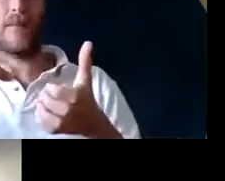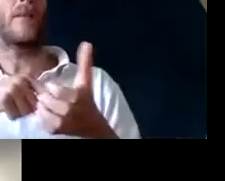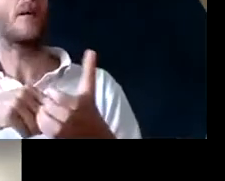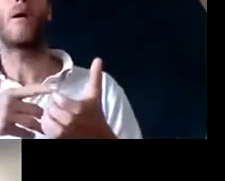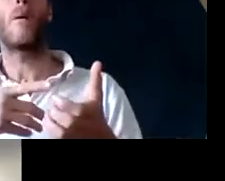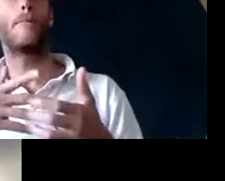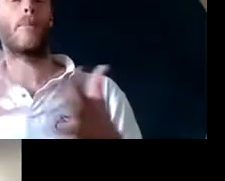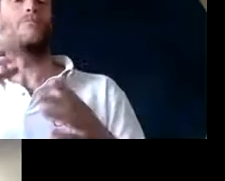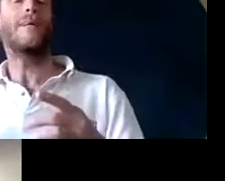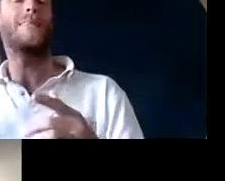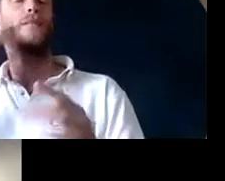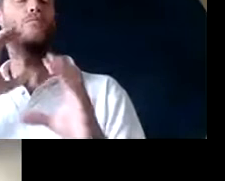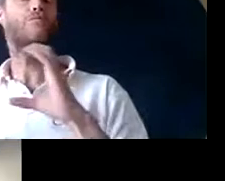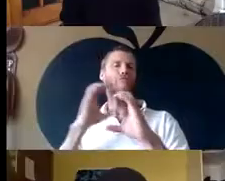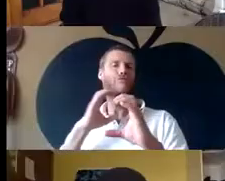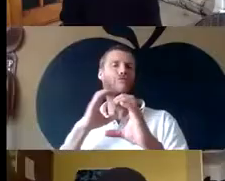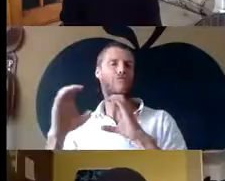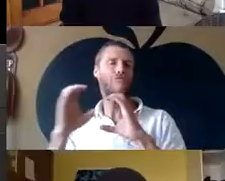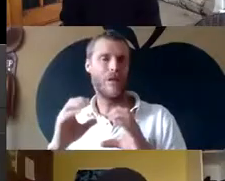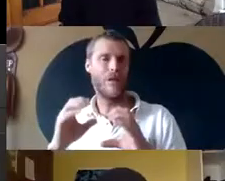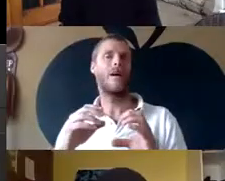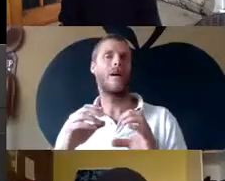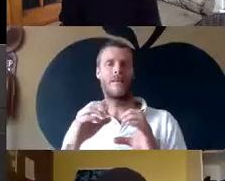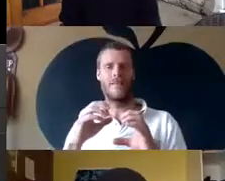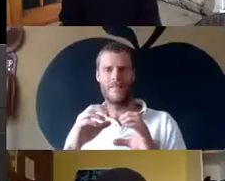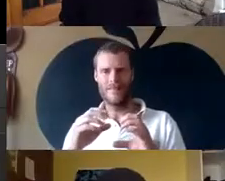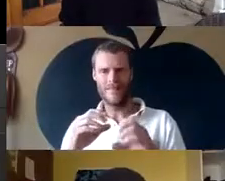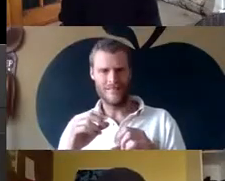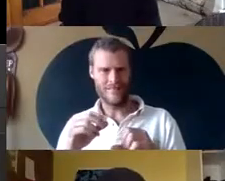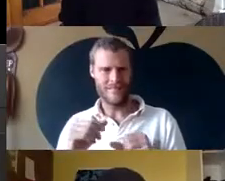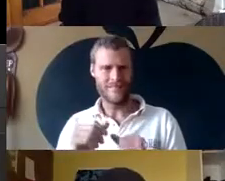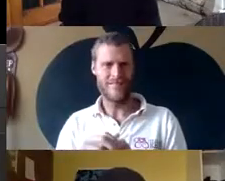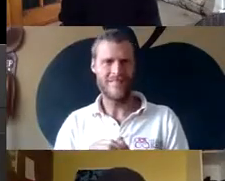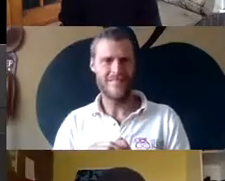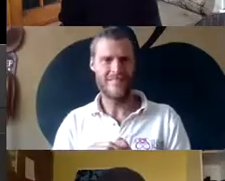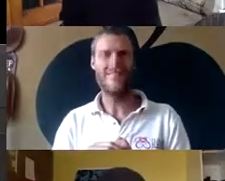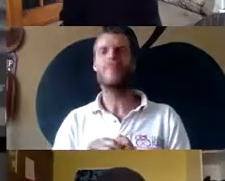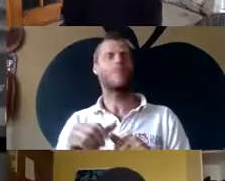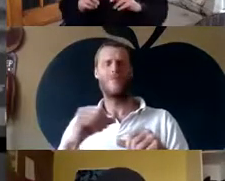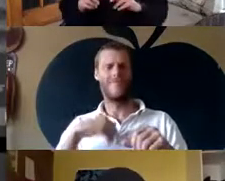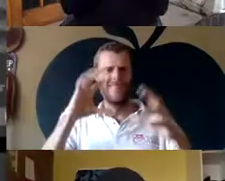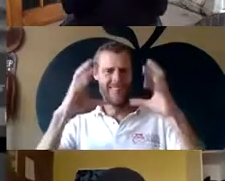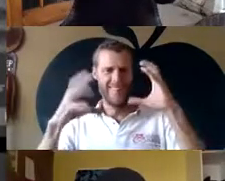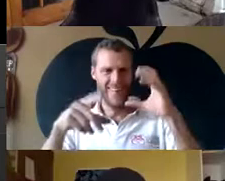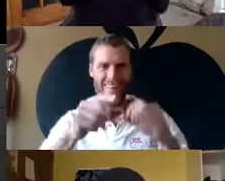And I think Chelsea will put up a presentation to show you what app do I Chelsea use. Williamson has started screen share.